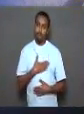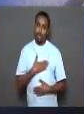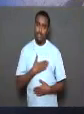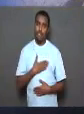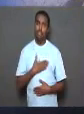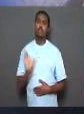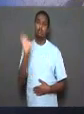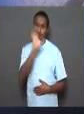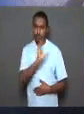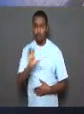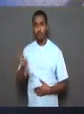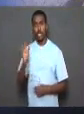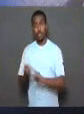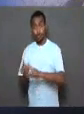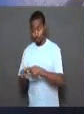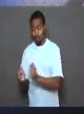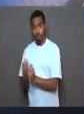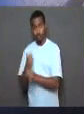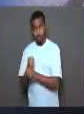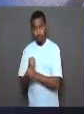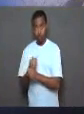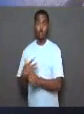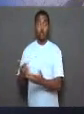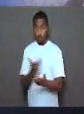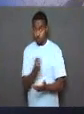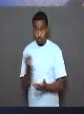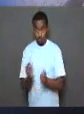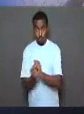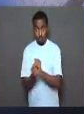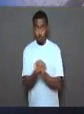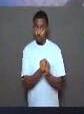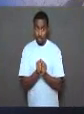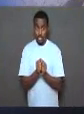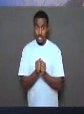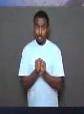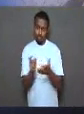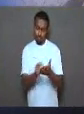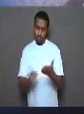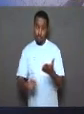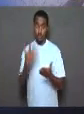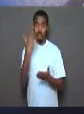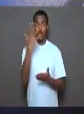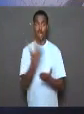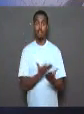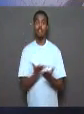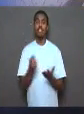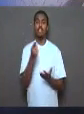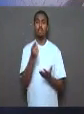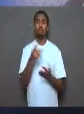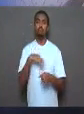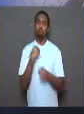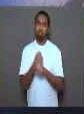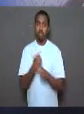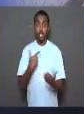Please find a partner to work with. Together, write down 5 things that you